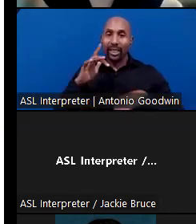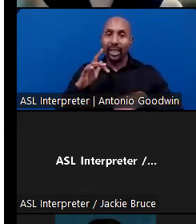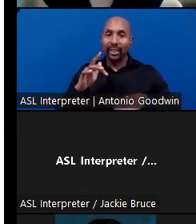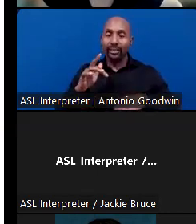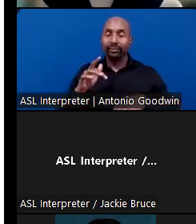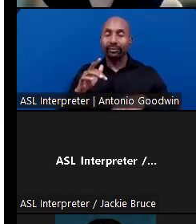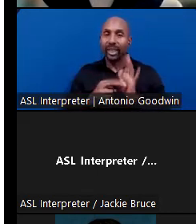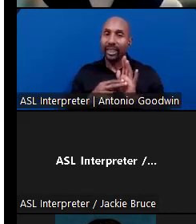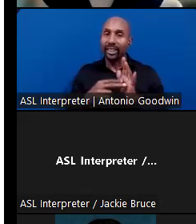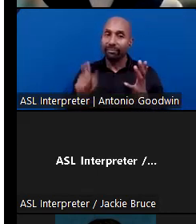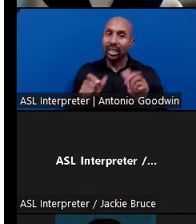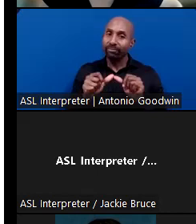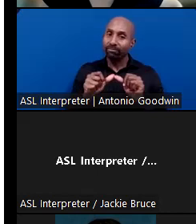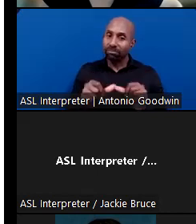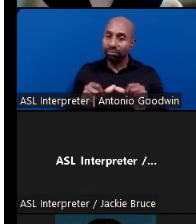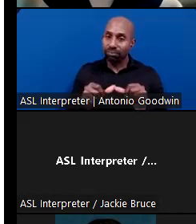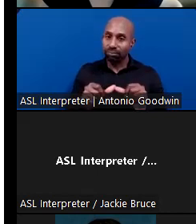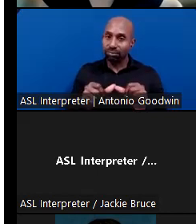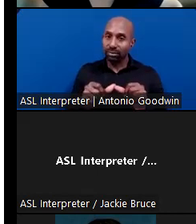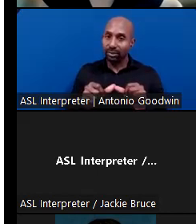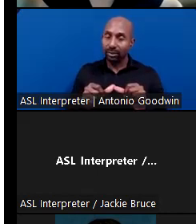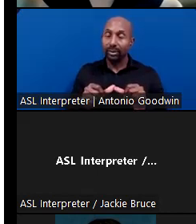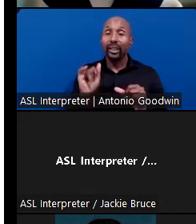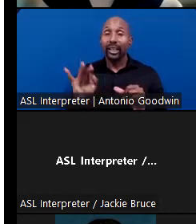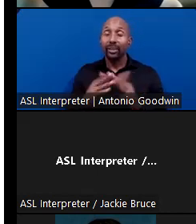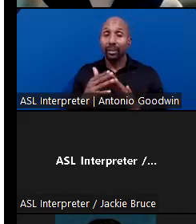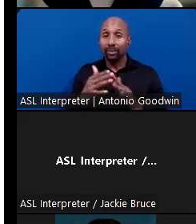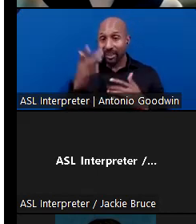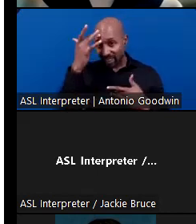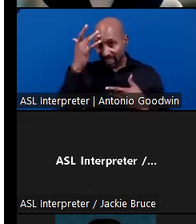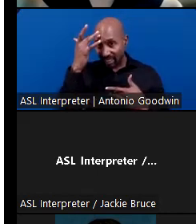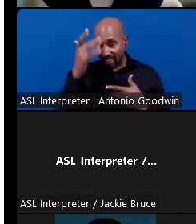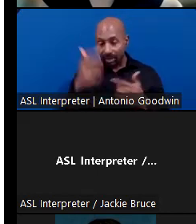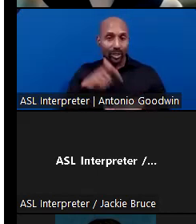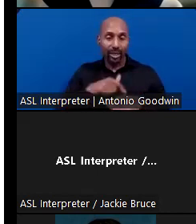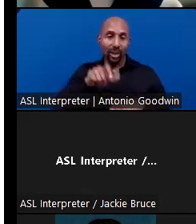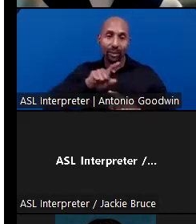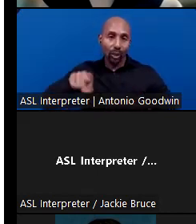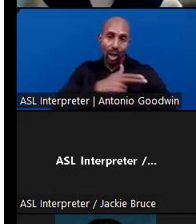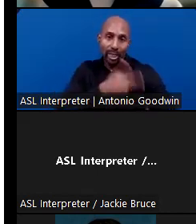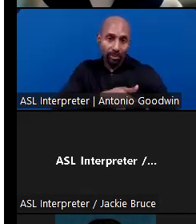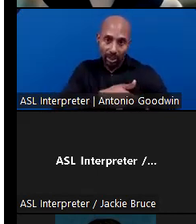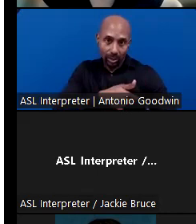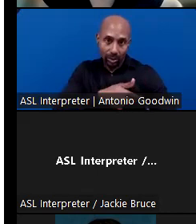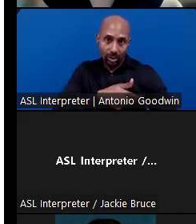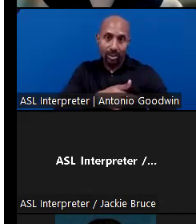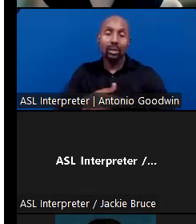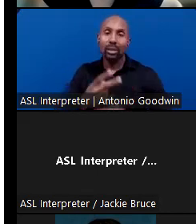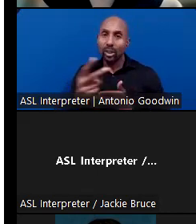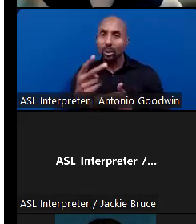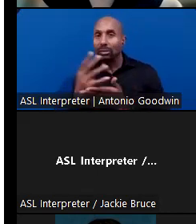while. People who get sick usually do not need to visit a hospital, and they usually recover in 2 to 4